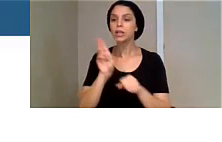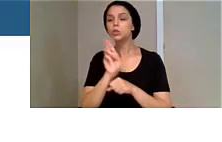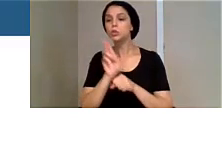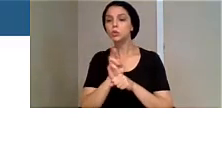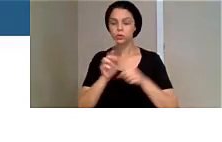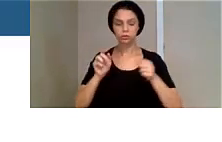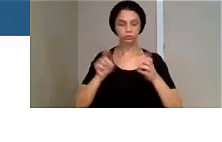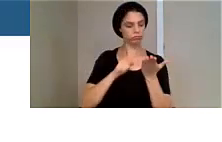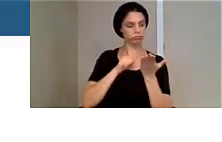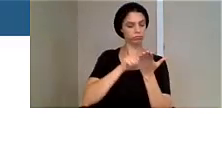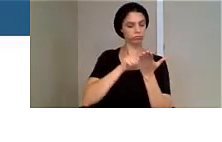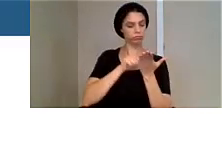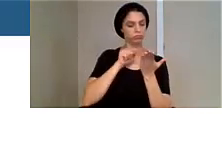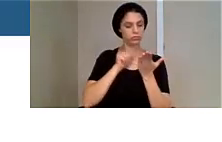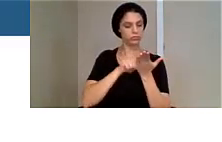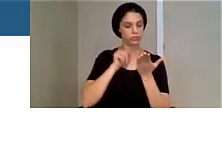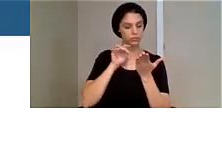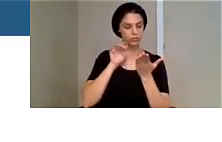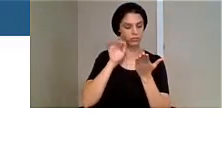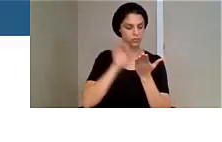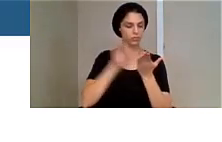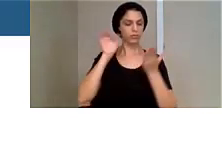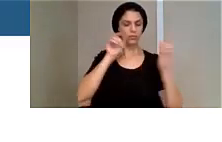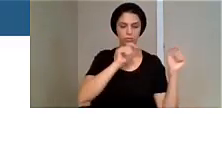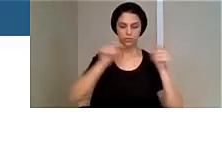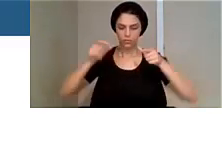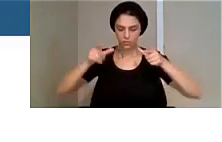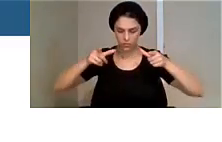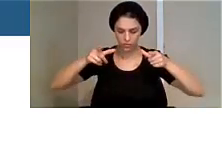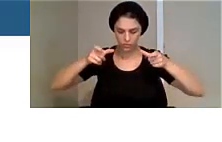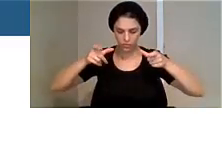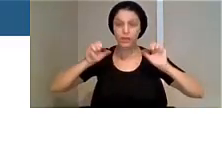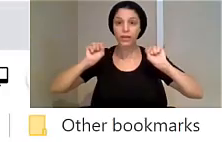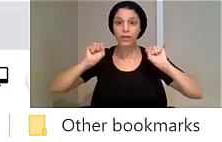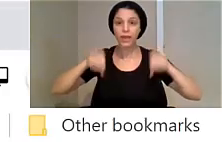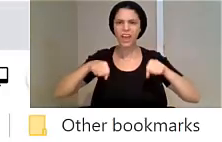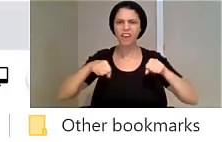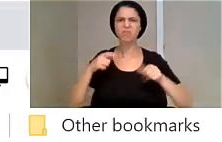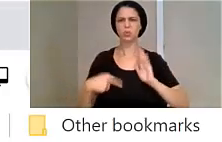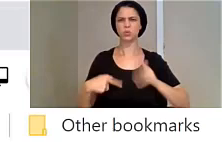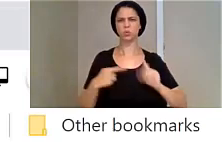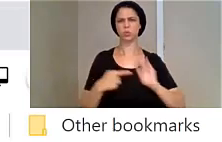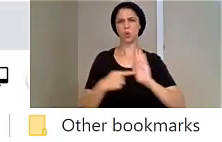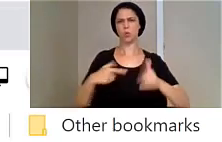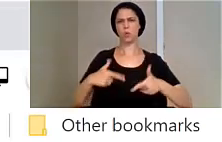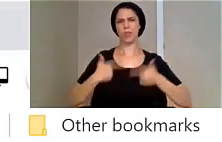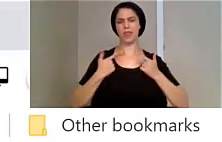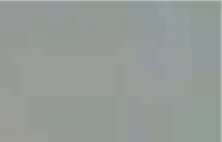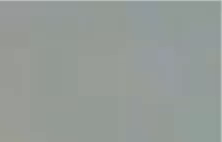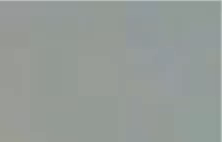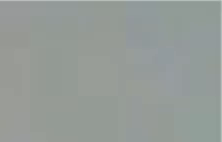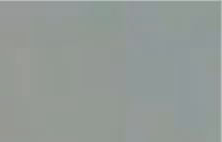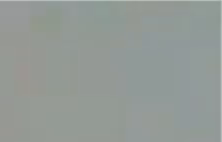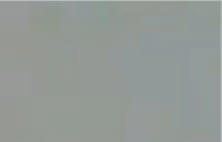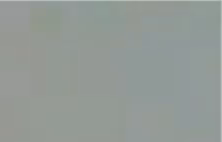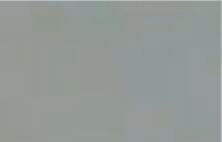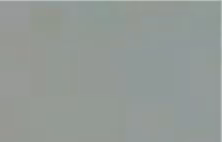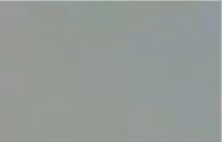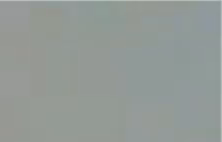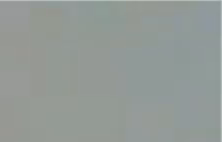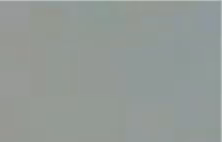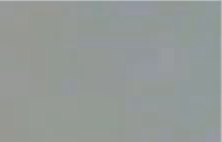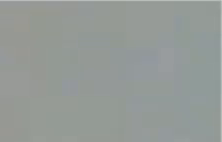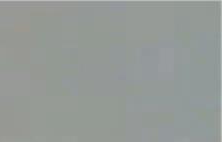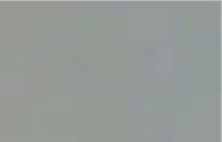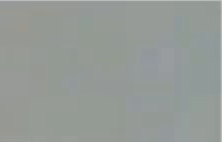gets submitted. So I'm going to give us a live example of exactly what I need. So I'm going to share my screen in a